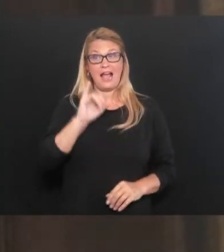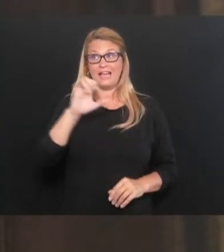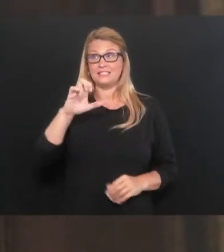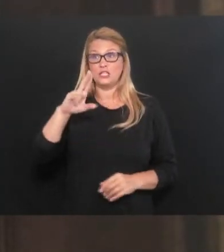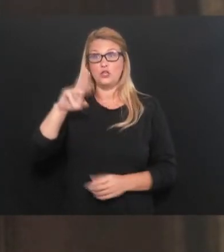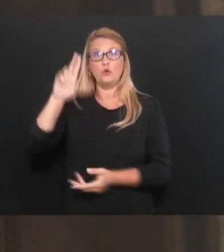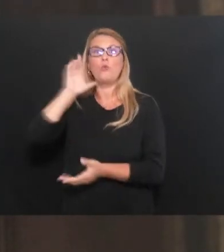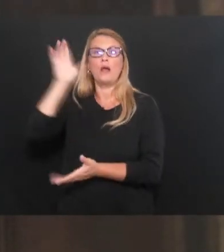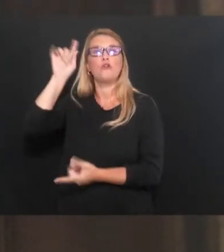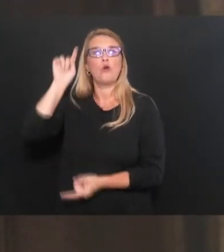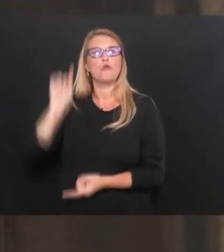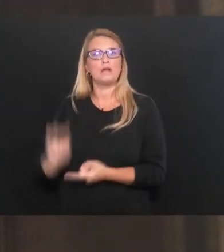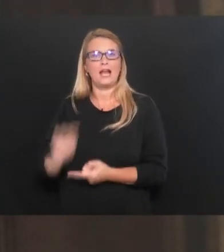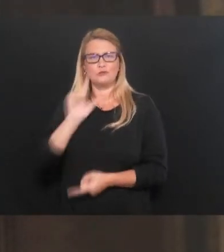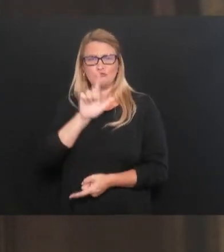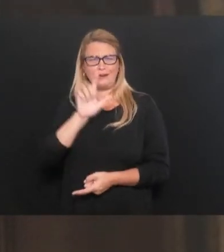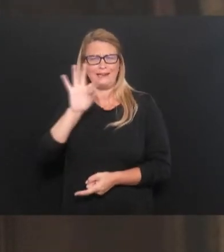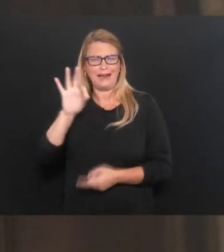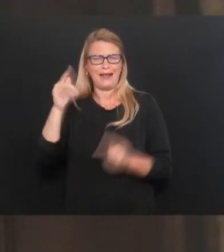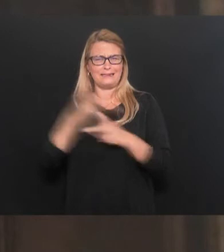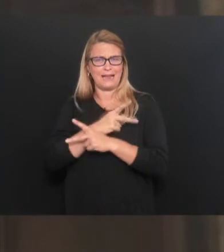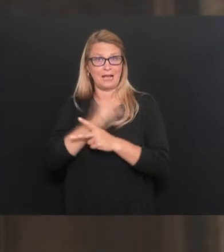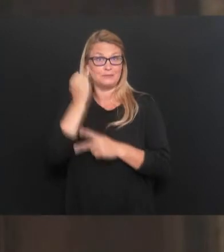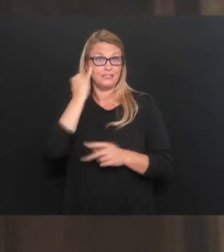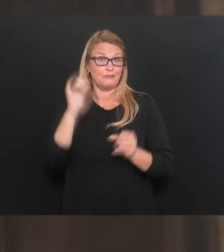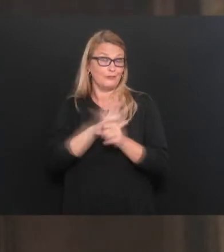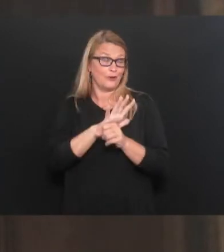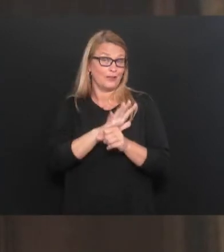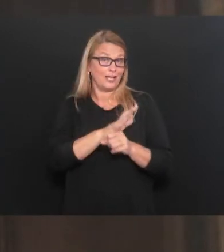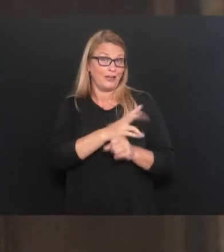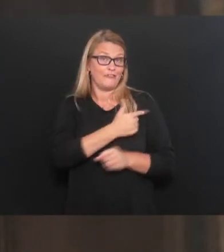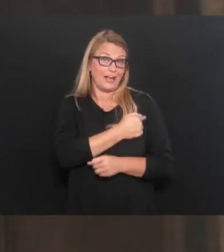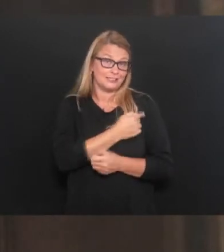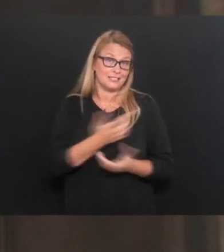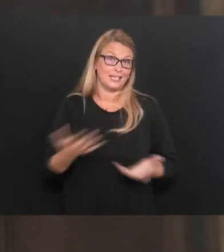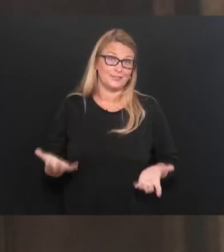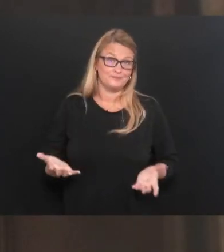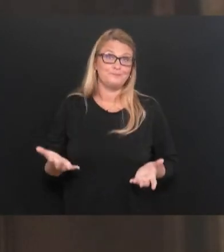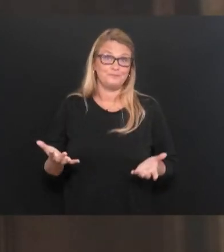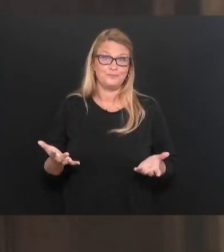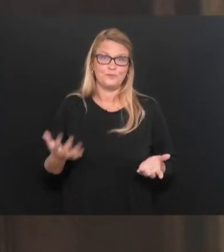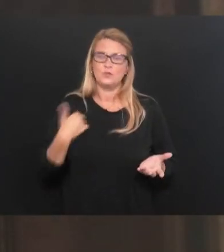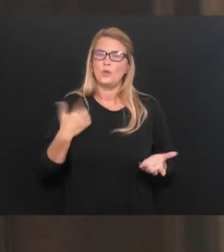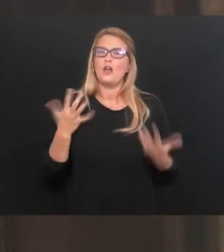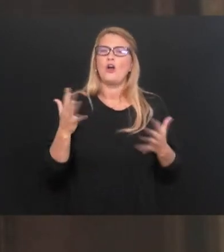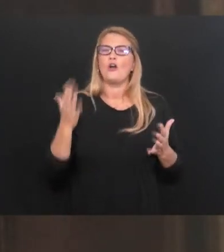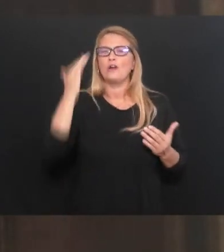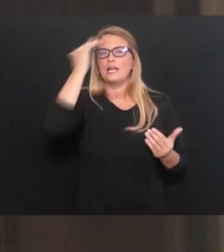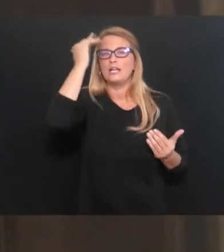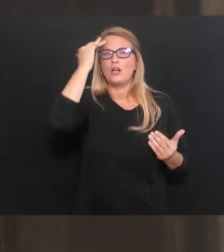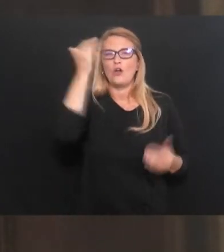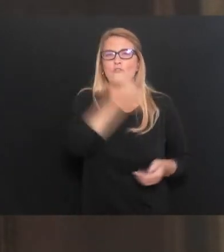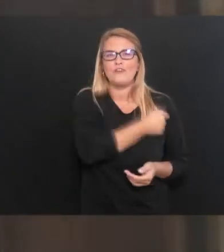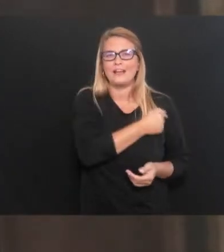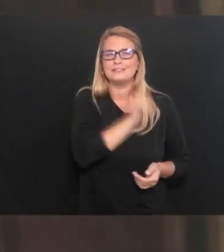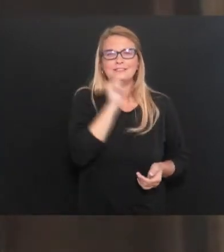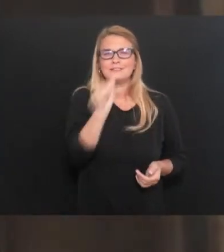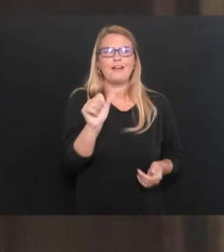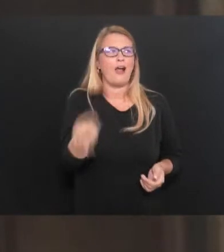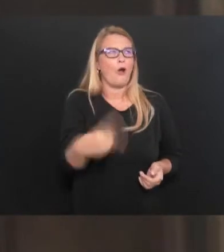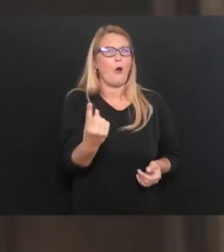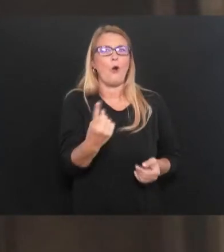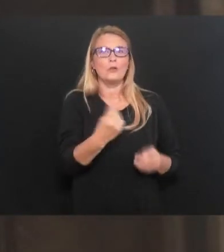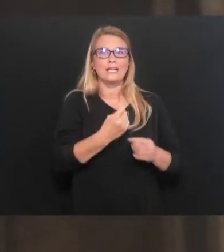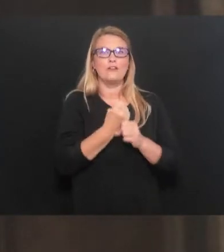by 29 times if you're fully vaccinated. So we know that vaccines are not just,